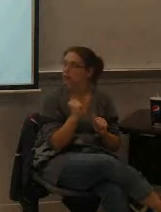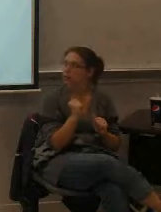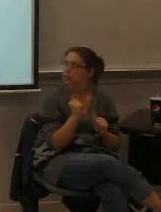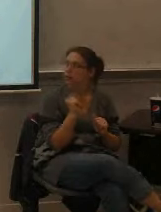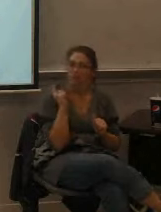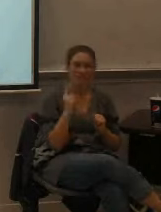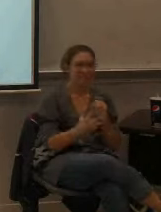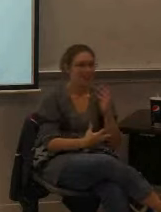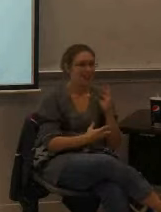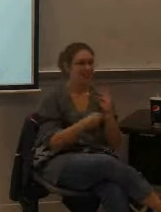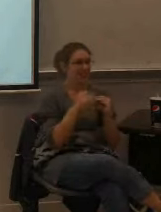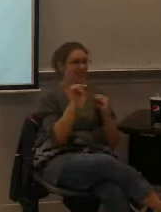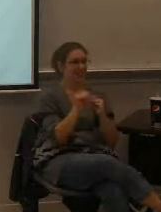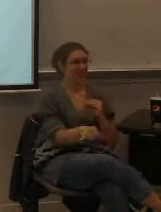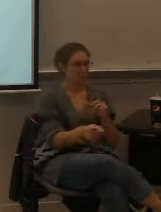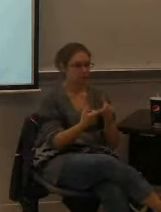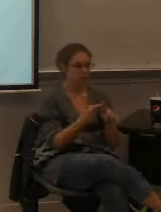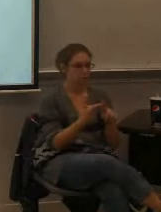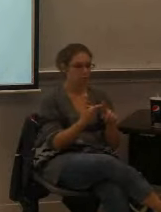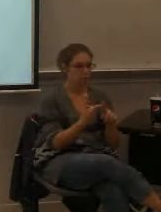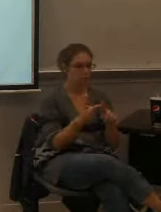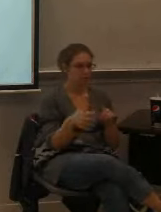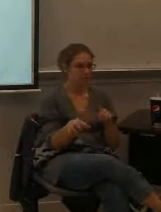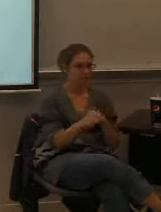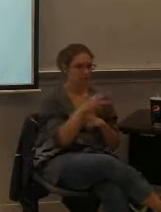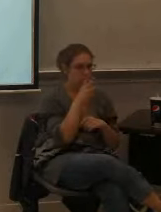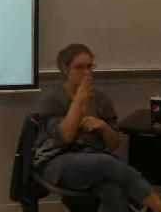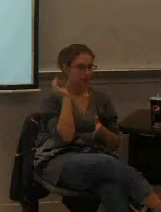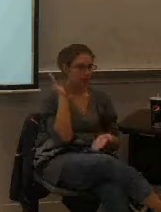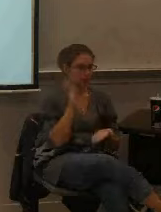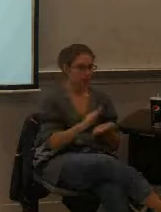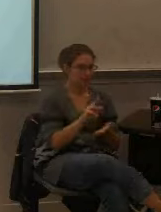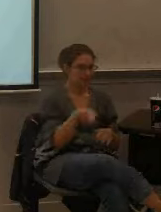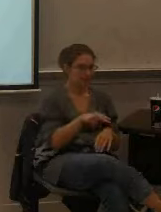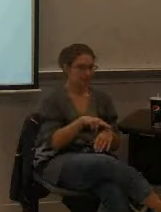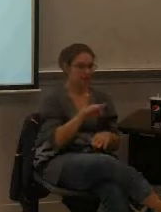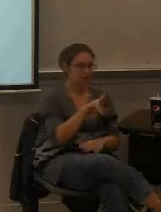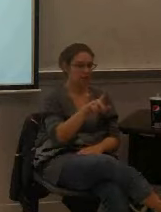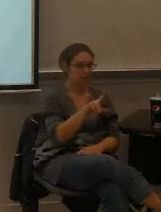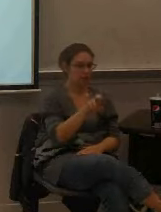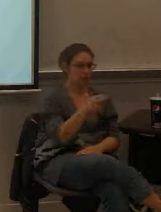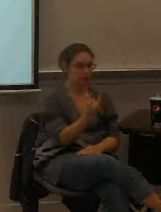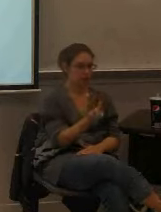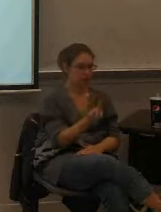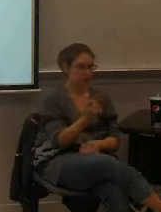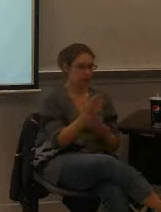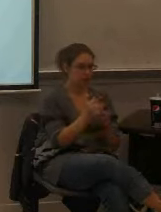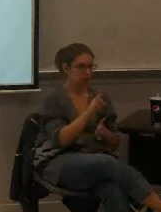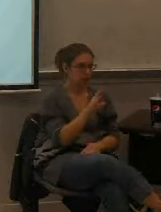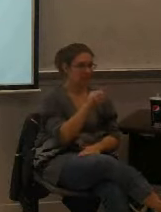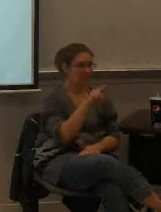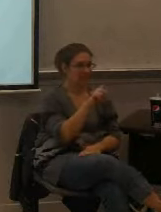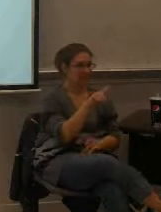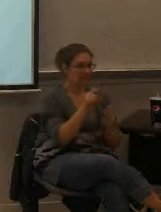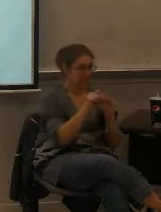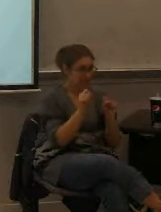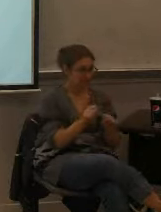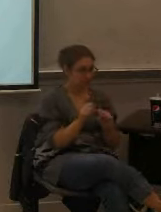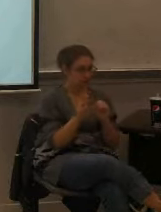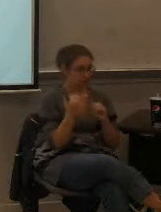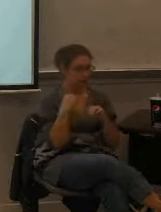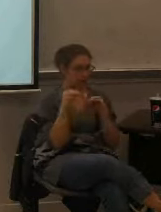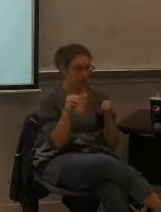they add that to taking water and decreasing the natural flushing, and part of the canal system was put in the first place